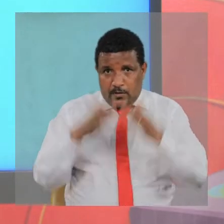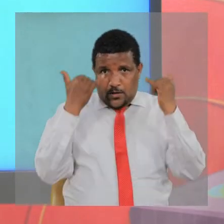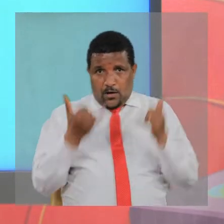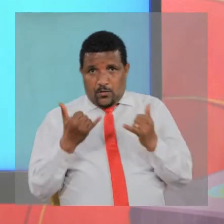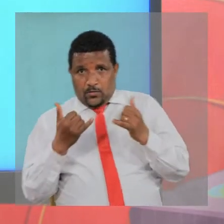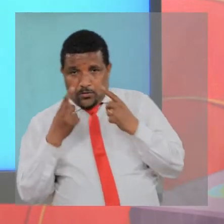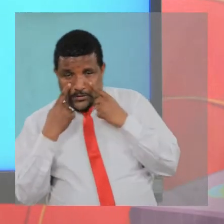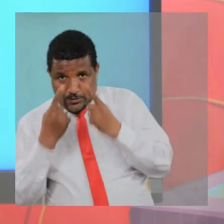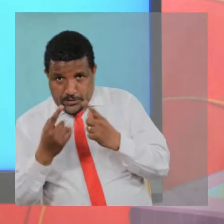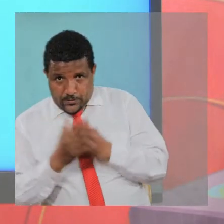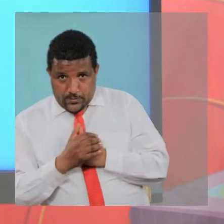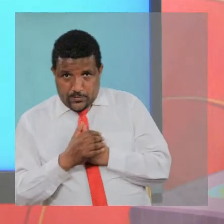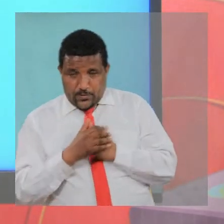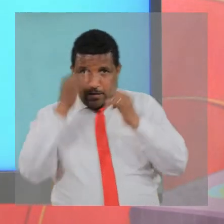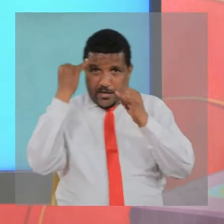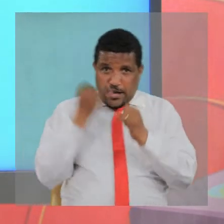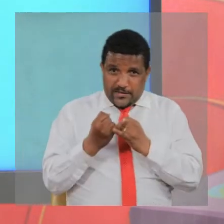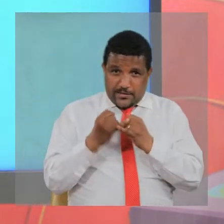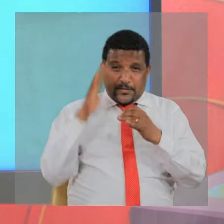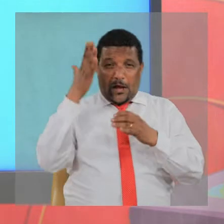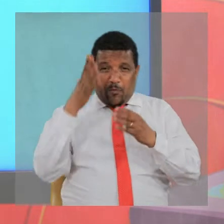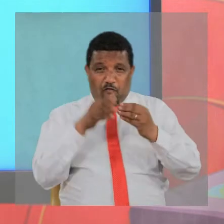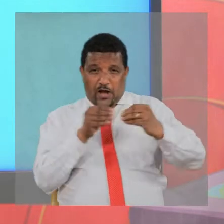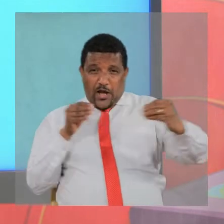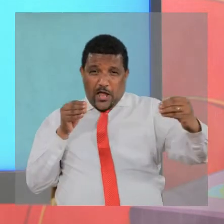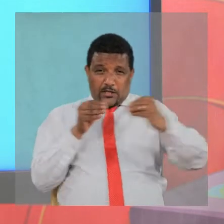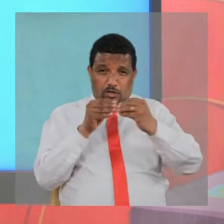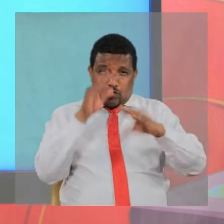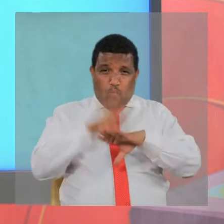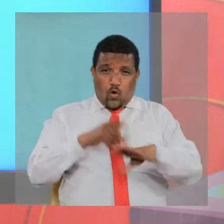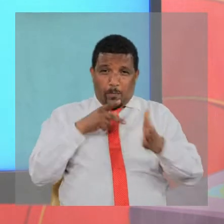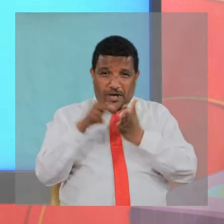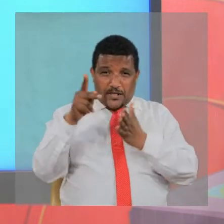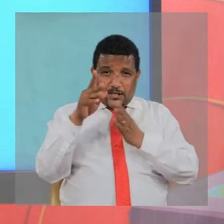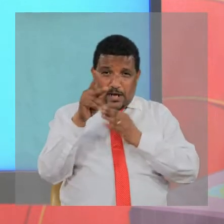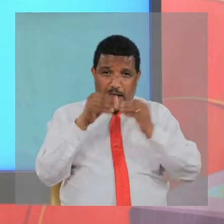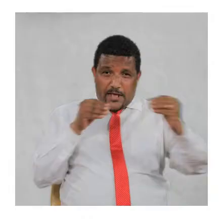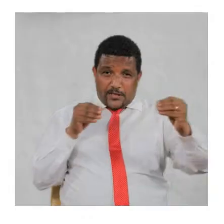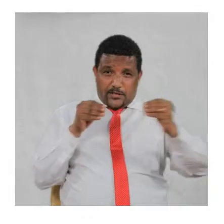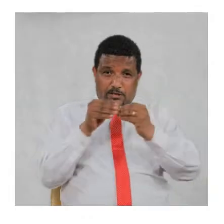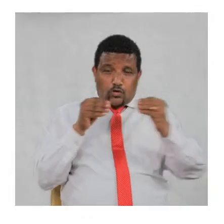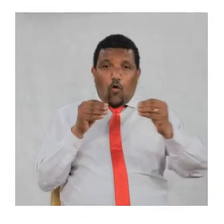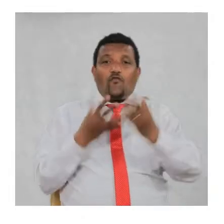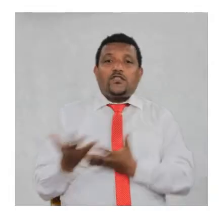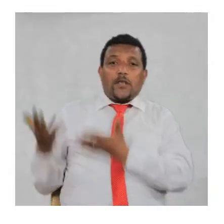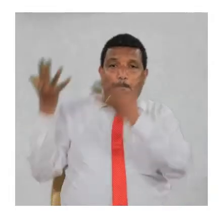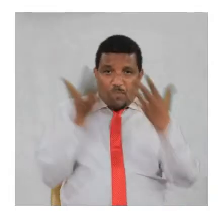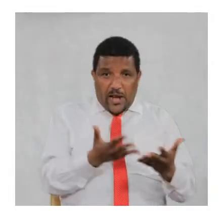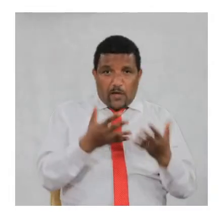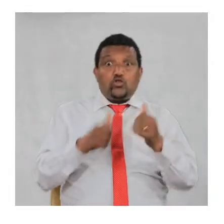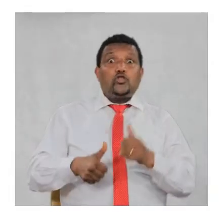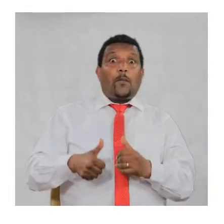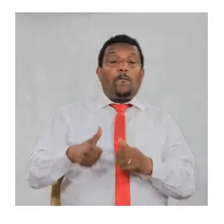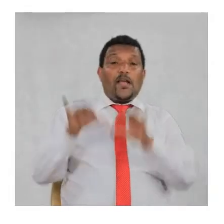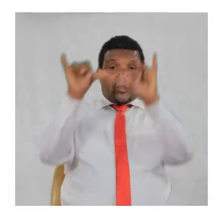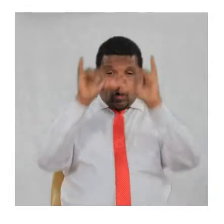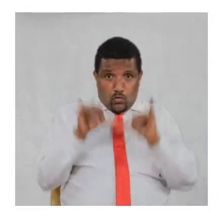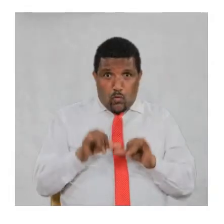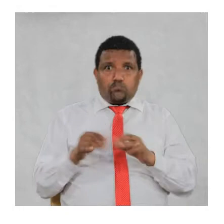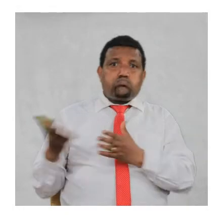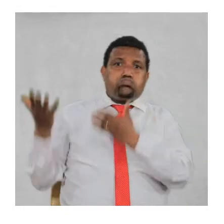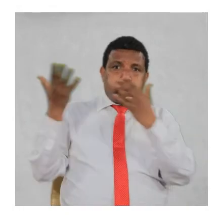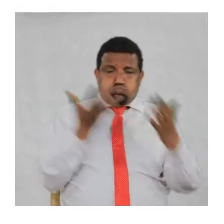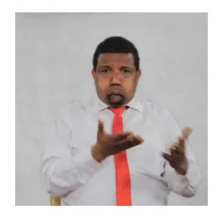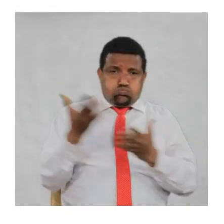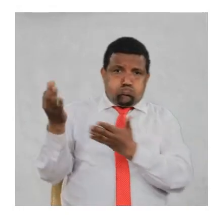Now let's see the last type of elasticity called the price elasticity of supply, which is the measure of producers or